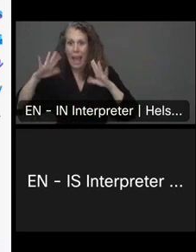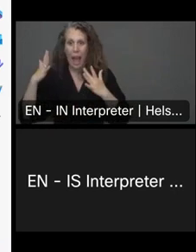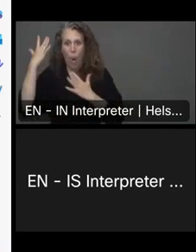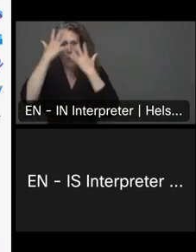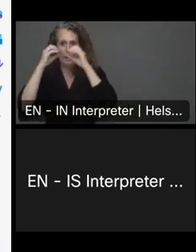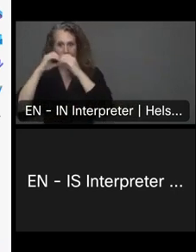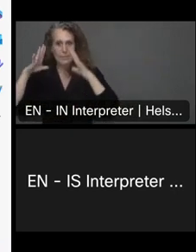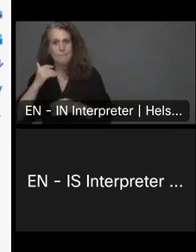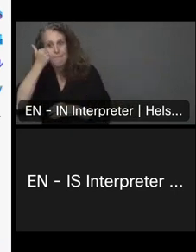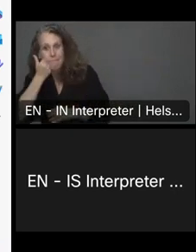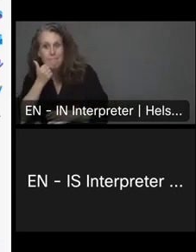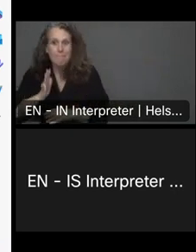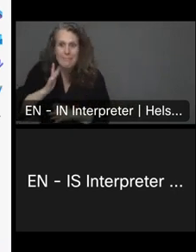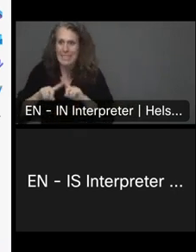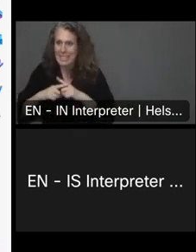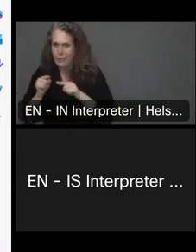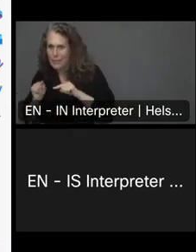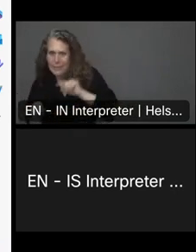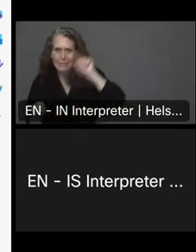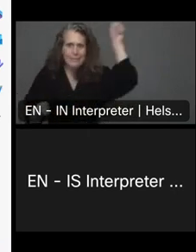languages. So thanks a lot.